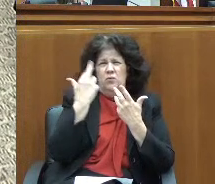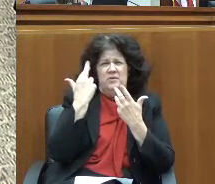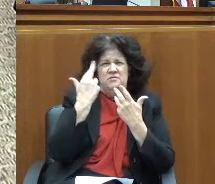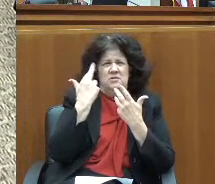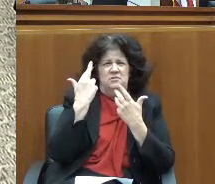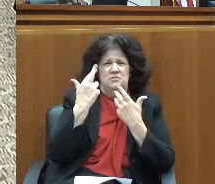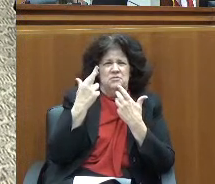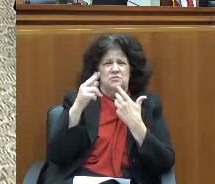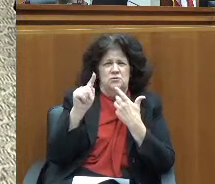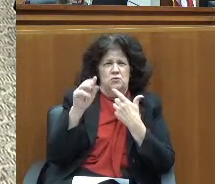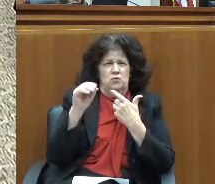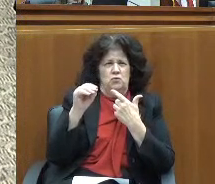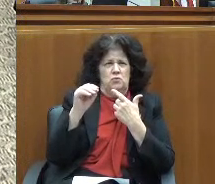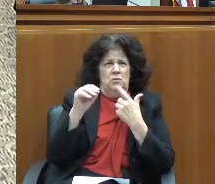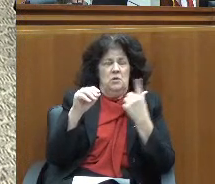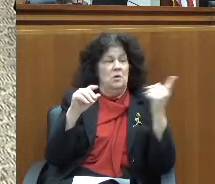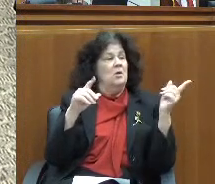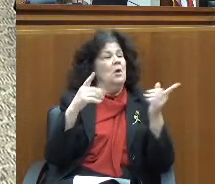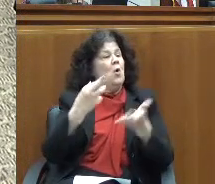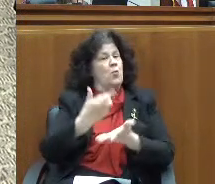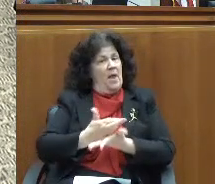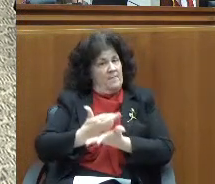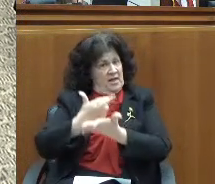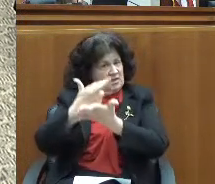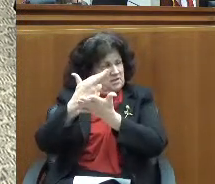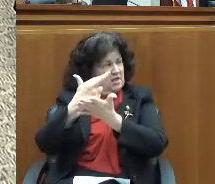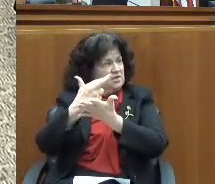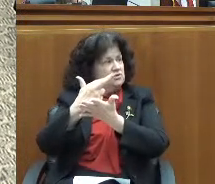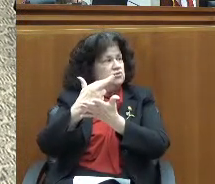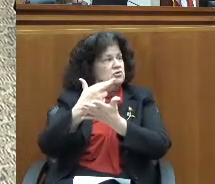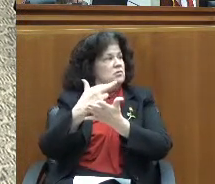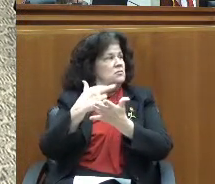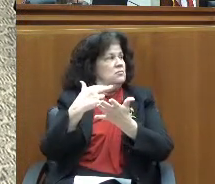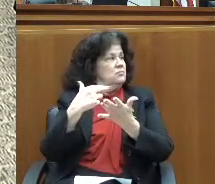hold? rehabilitation.